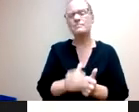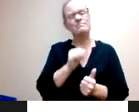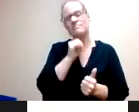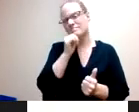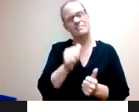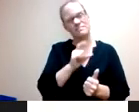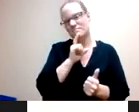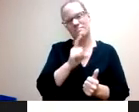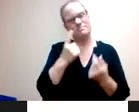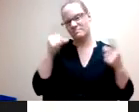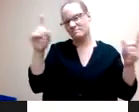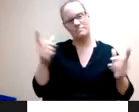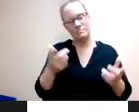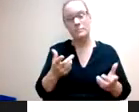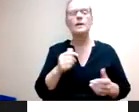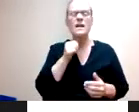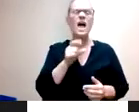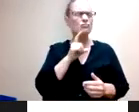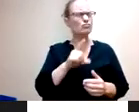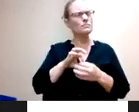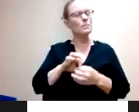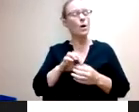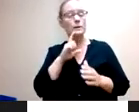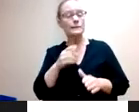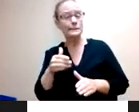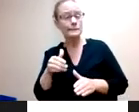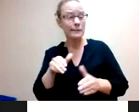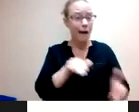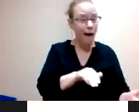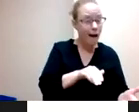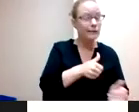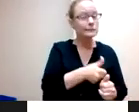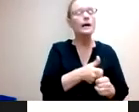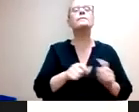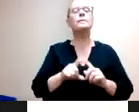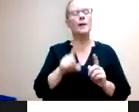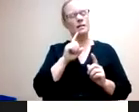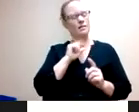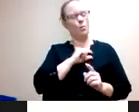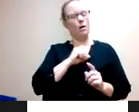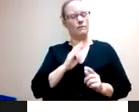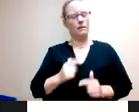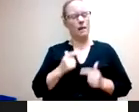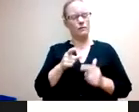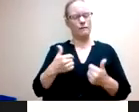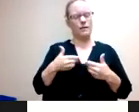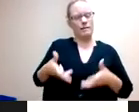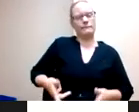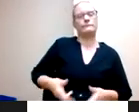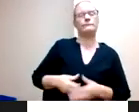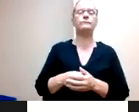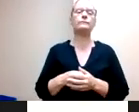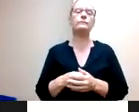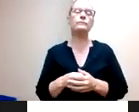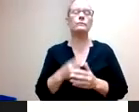about dying as much as quality of the time you have for the time that you live. For heart failure, I give an example